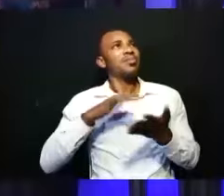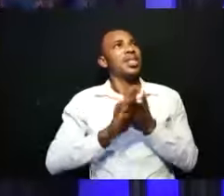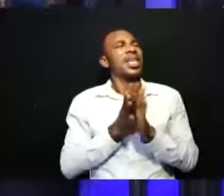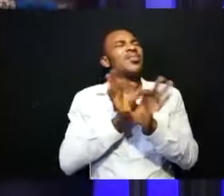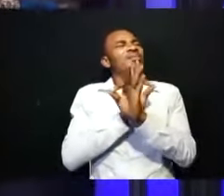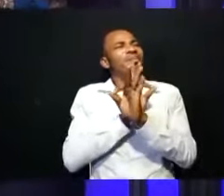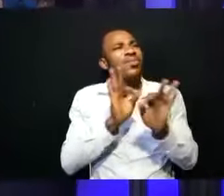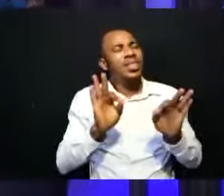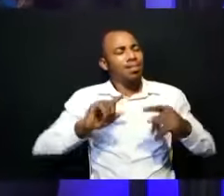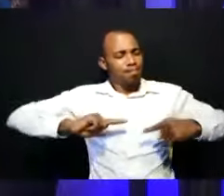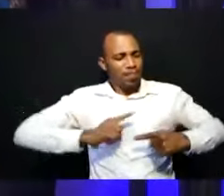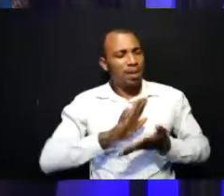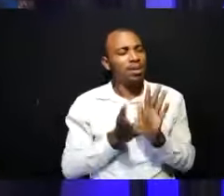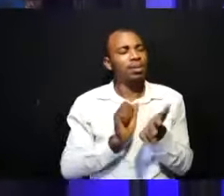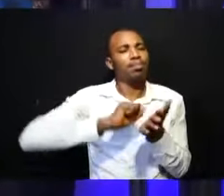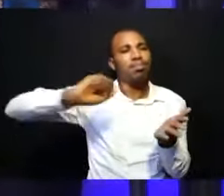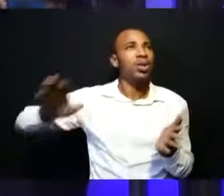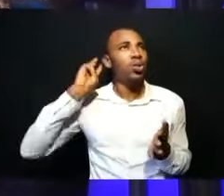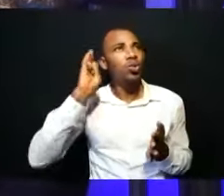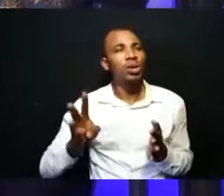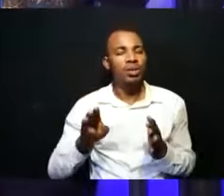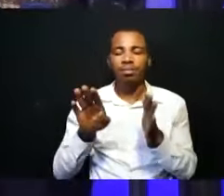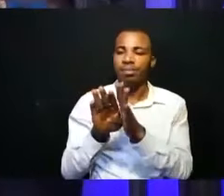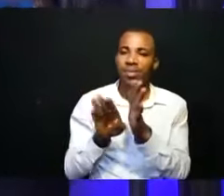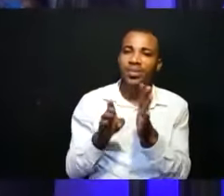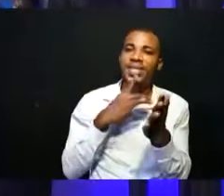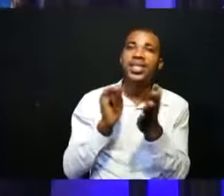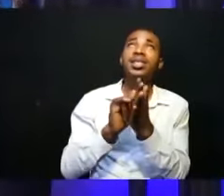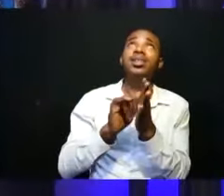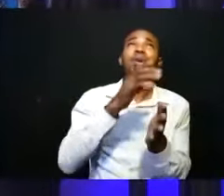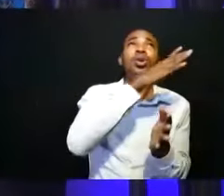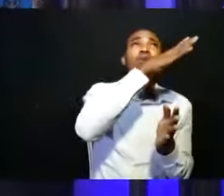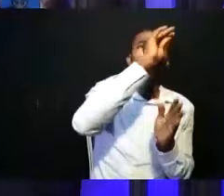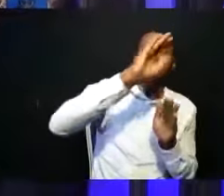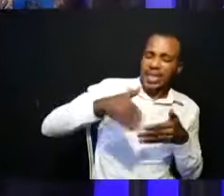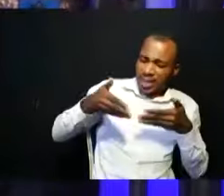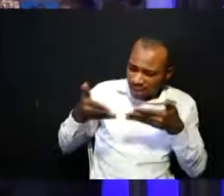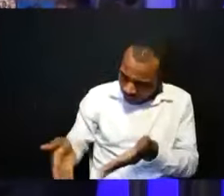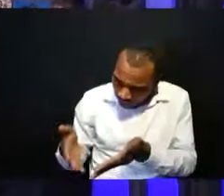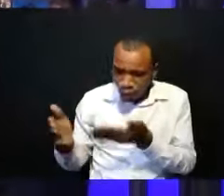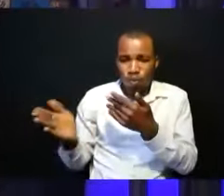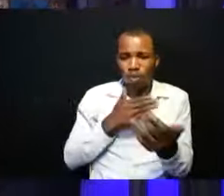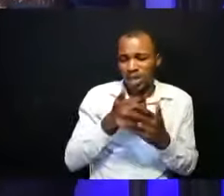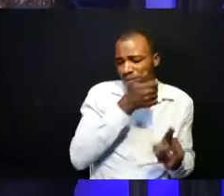pain. The Bible says that. And God granted his request.